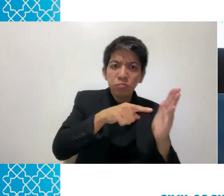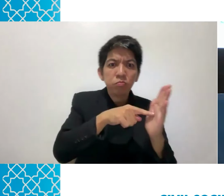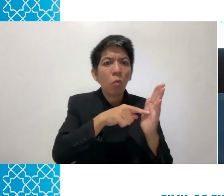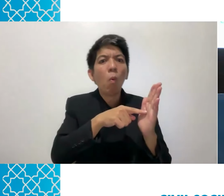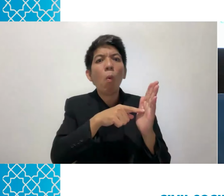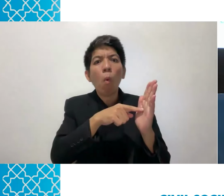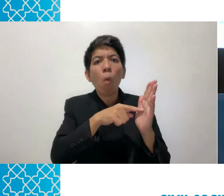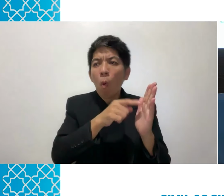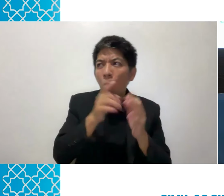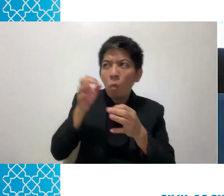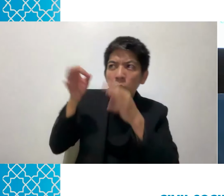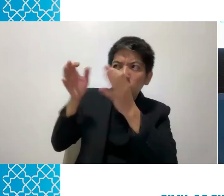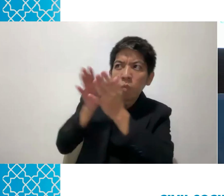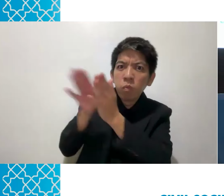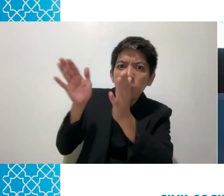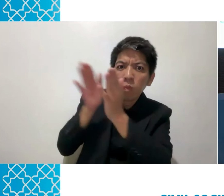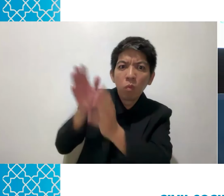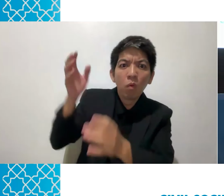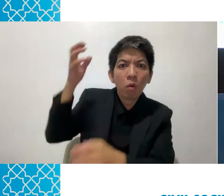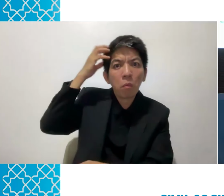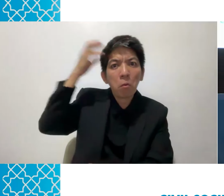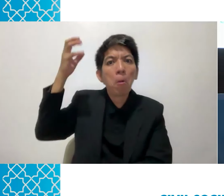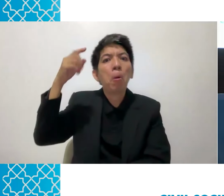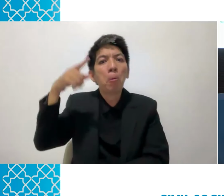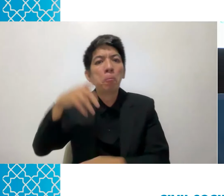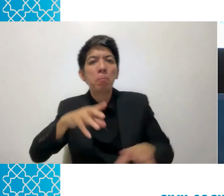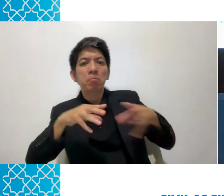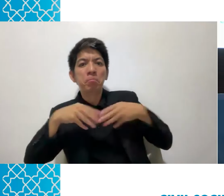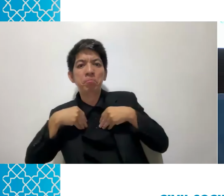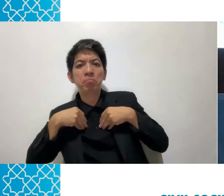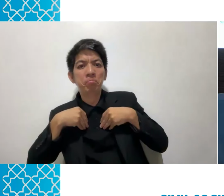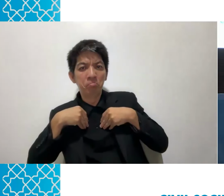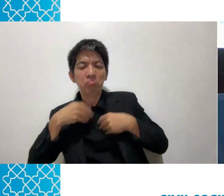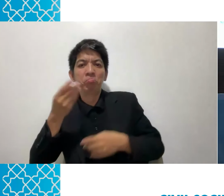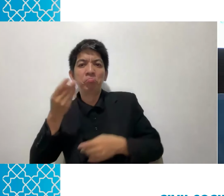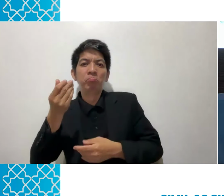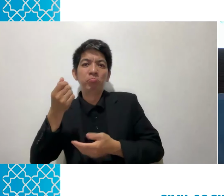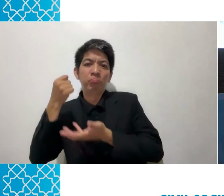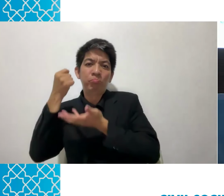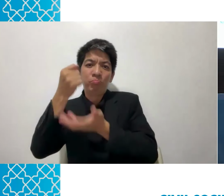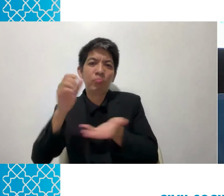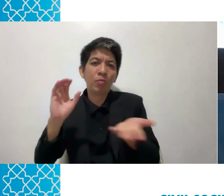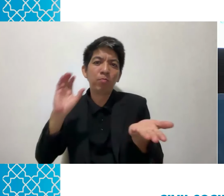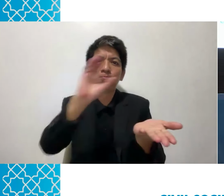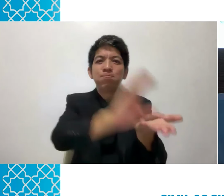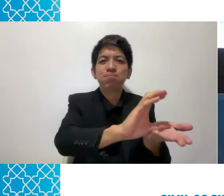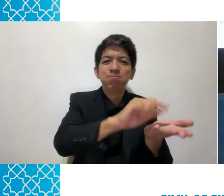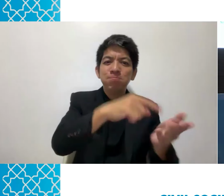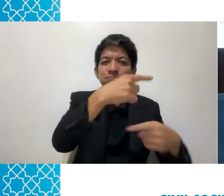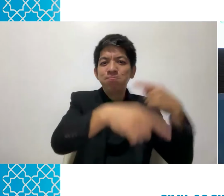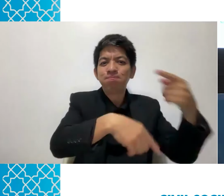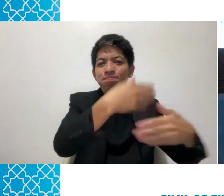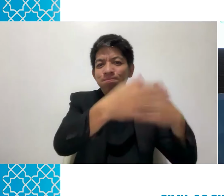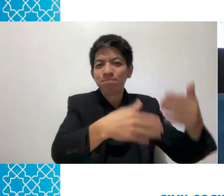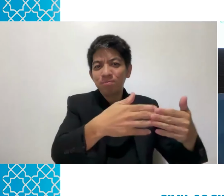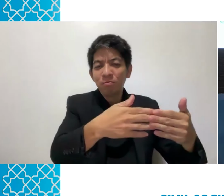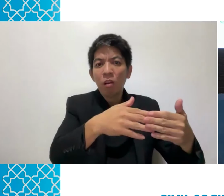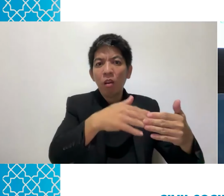potential for investments, and therefore scaling up of those approaches. Thank